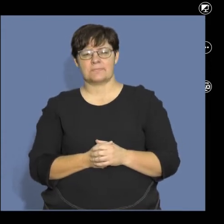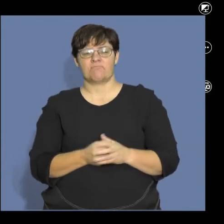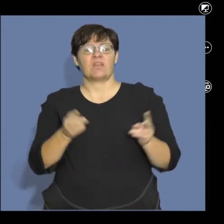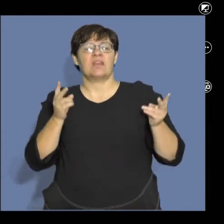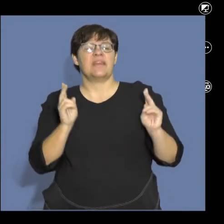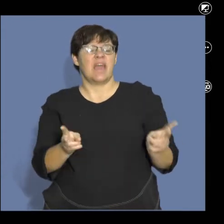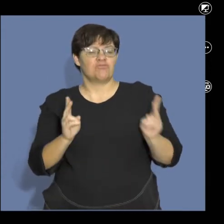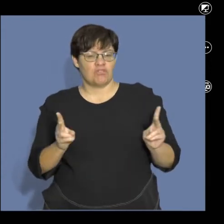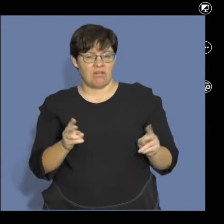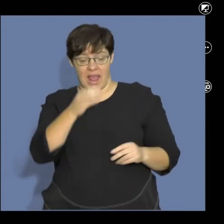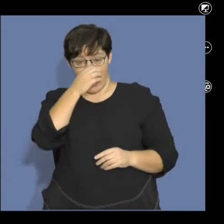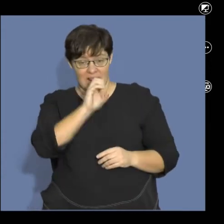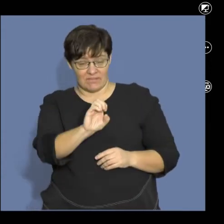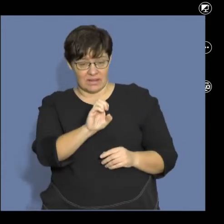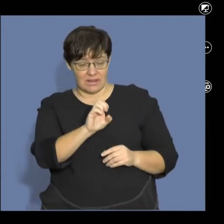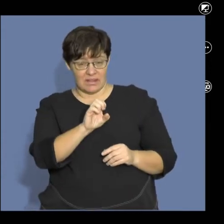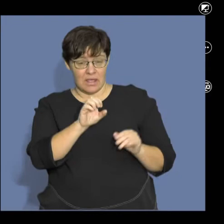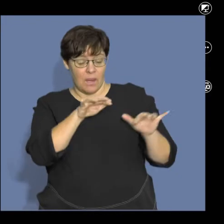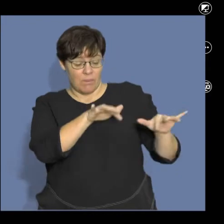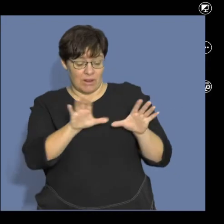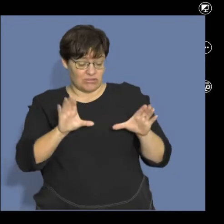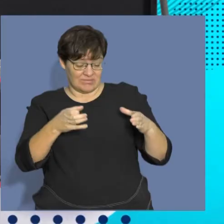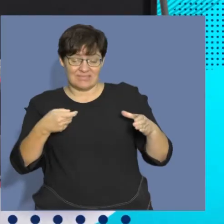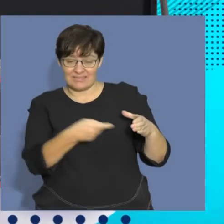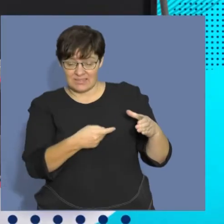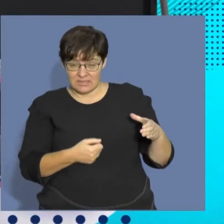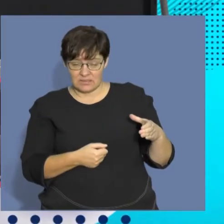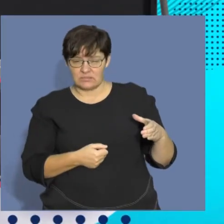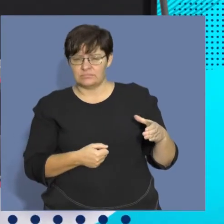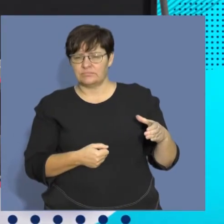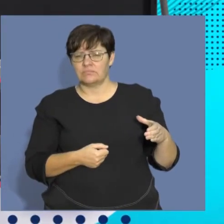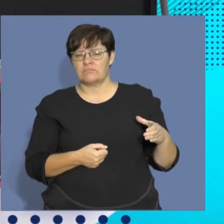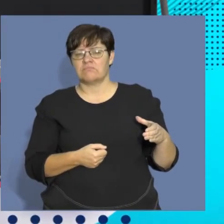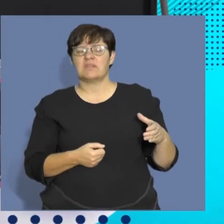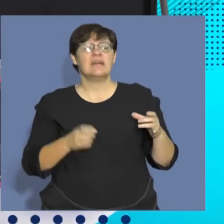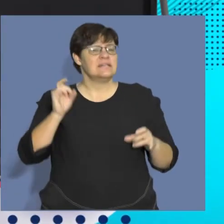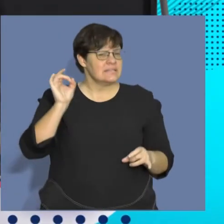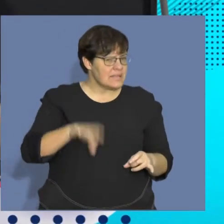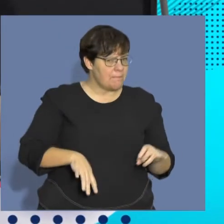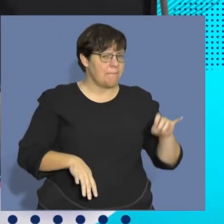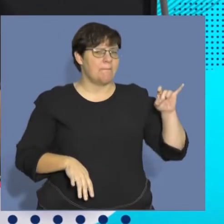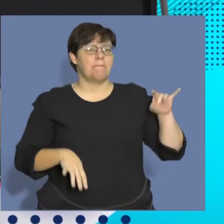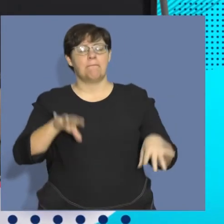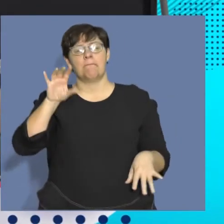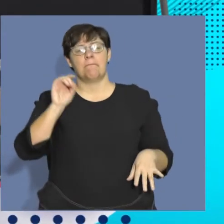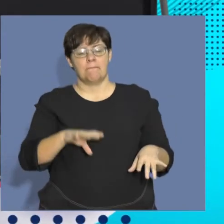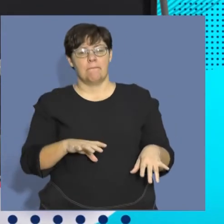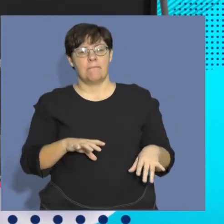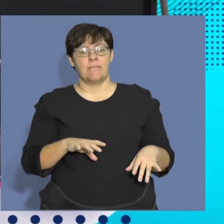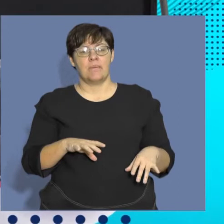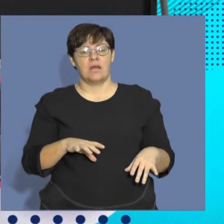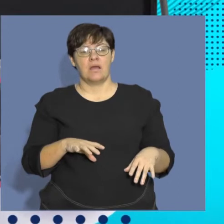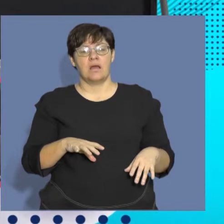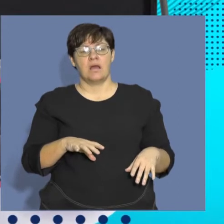Because what happens with natural elephant populations is that at times when